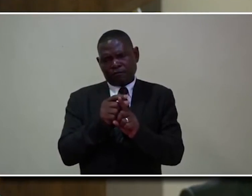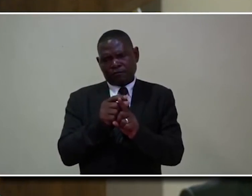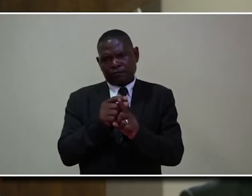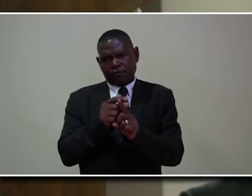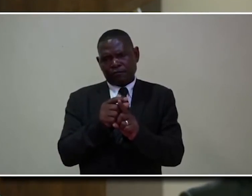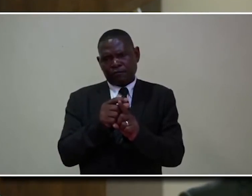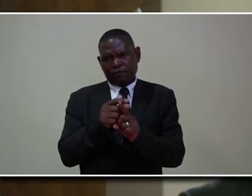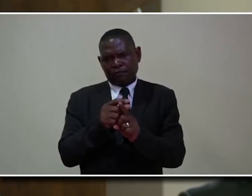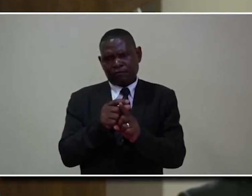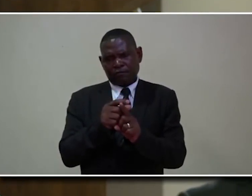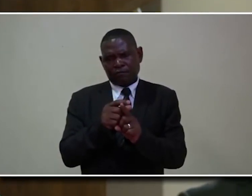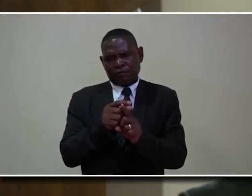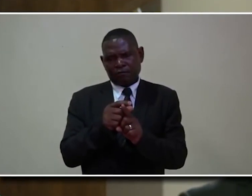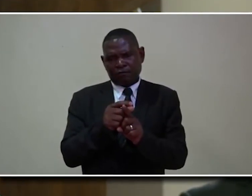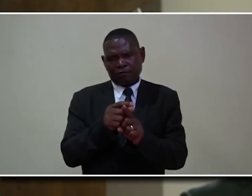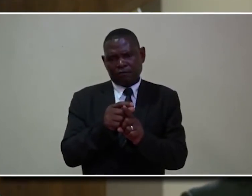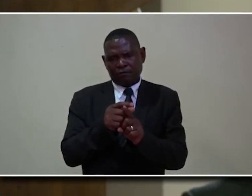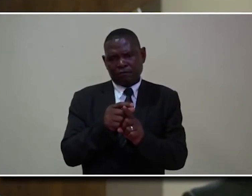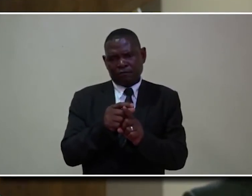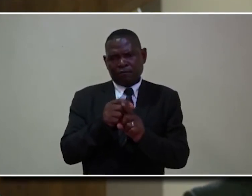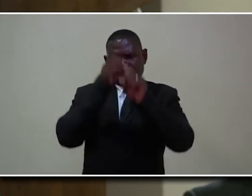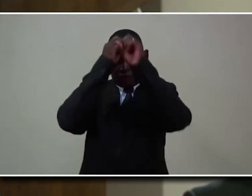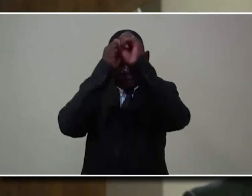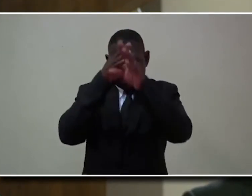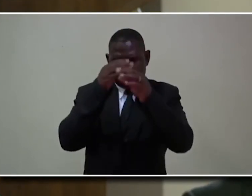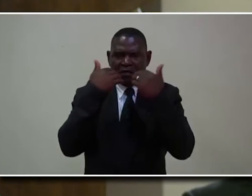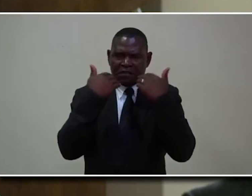And Father, thank you also for the forgiveness of our sins.